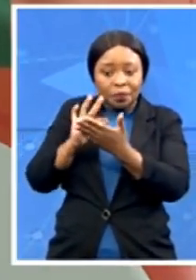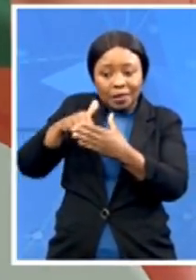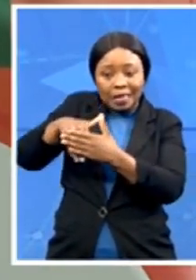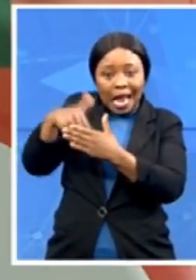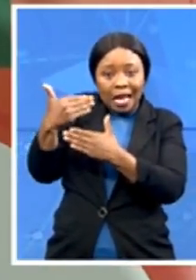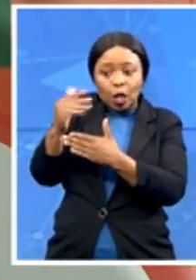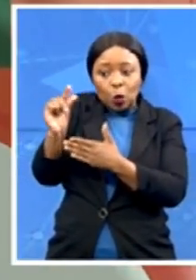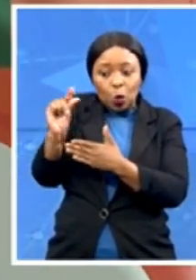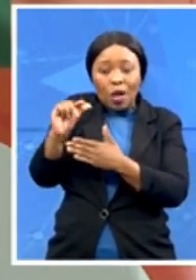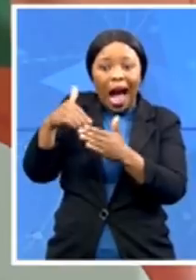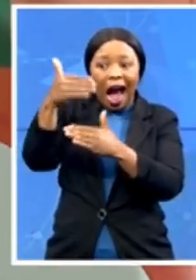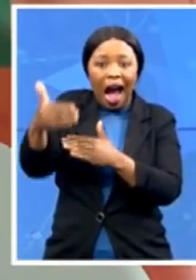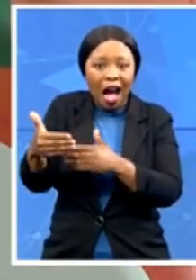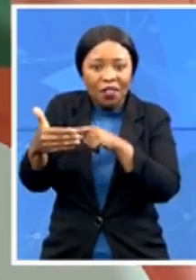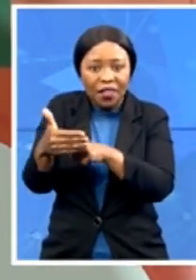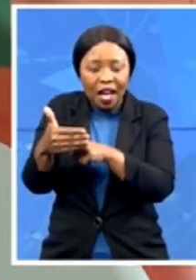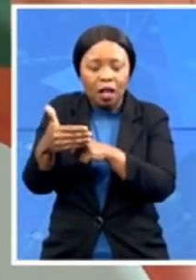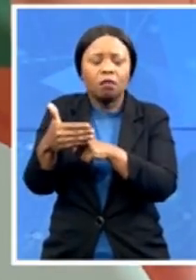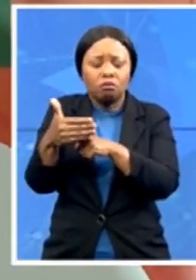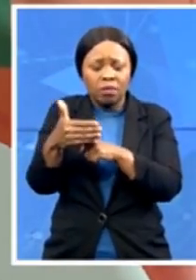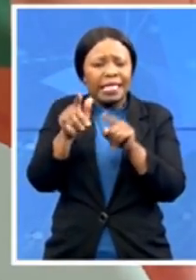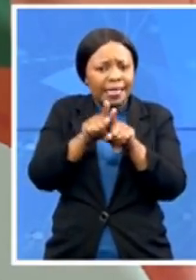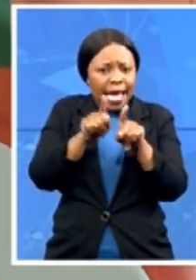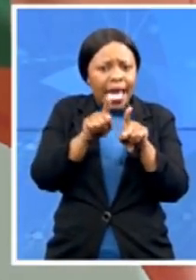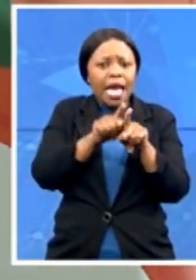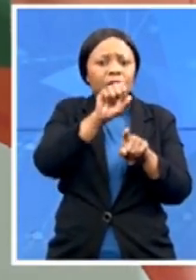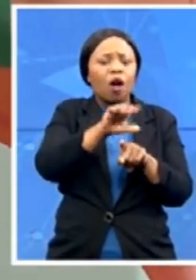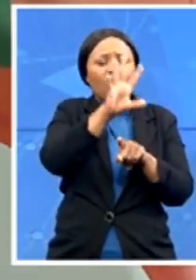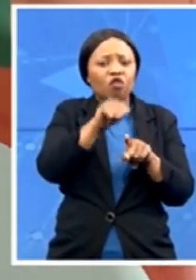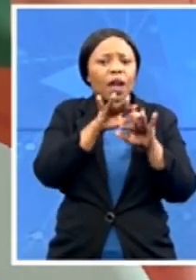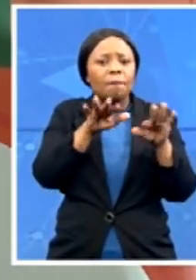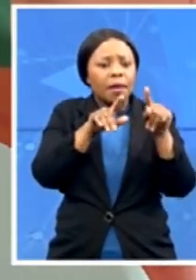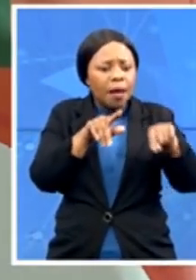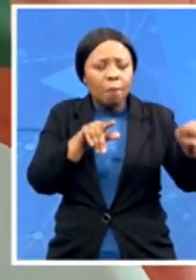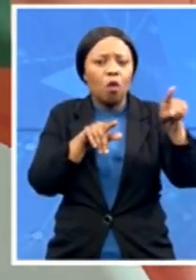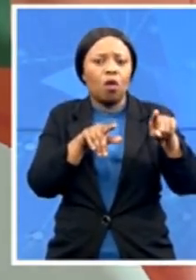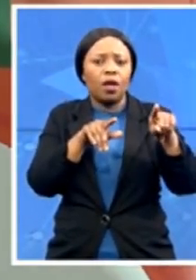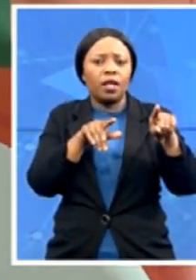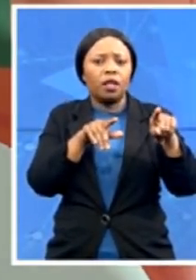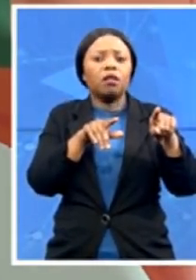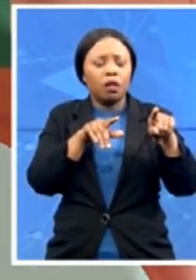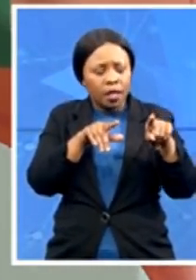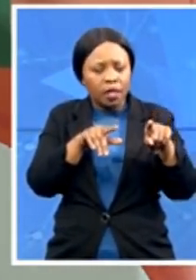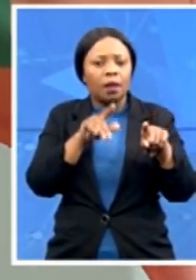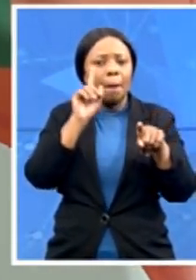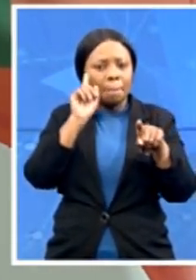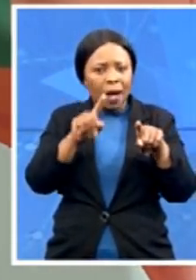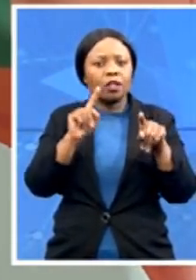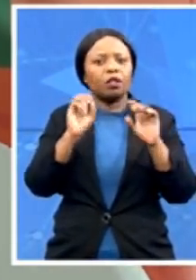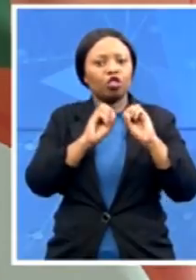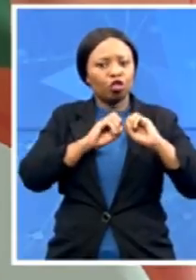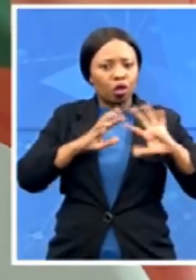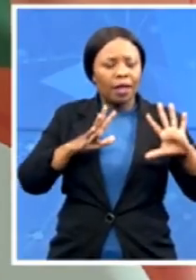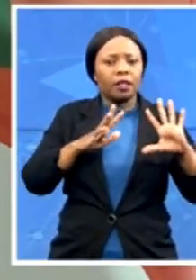like-minded South Africans of all persuasions should converge under one roof to discuss